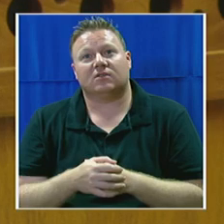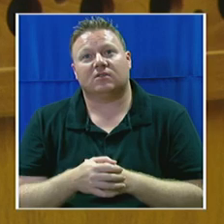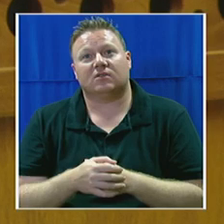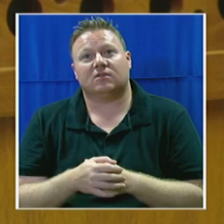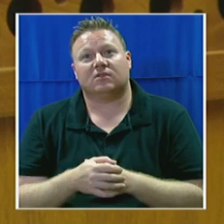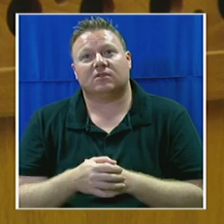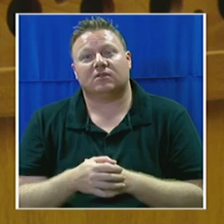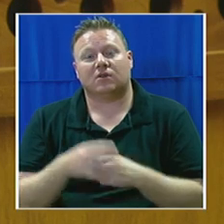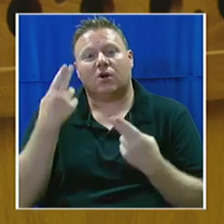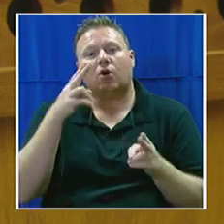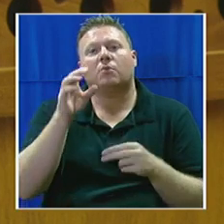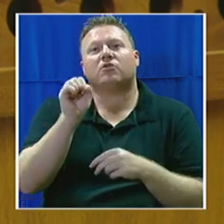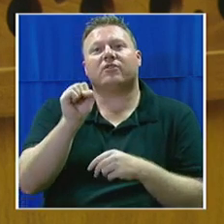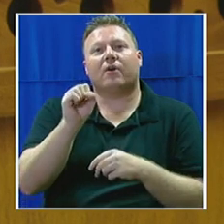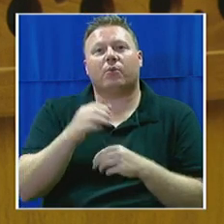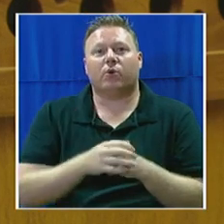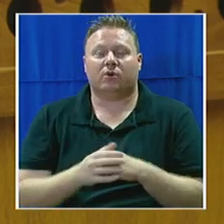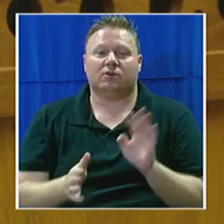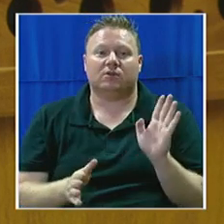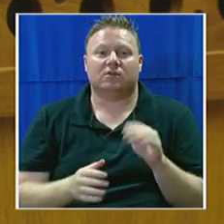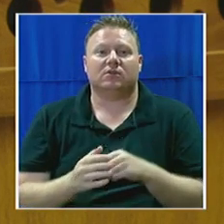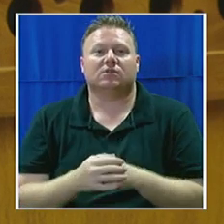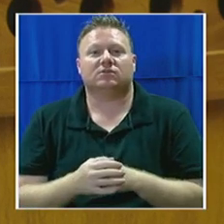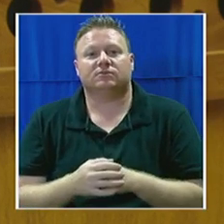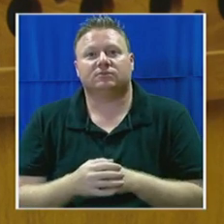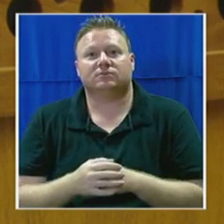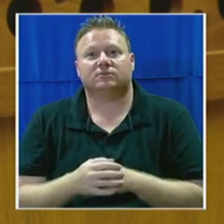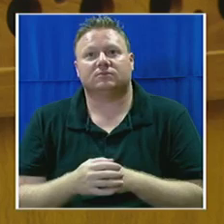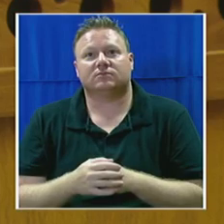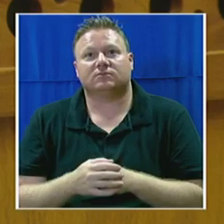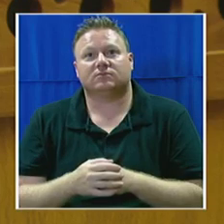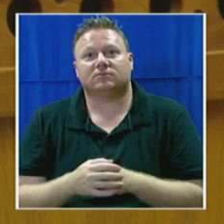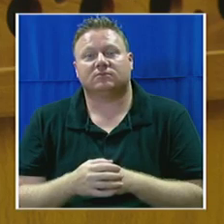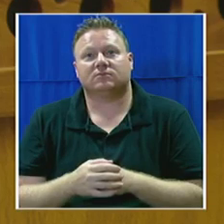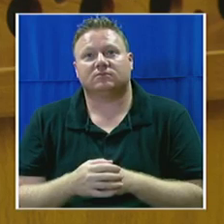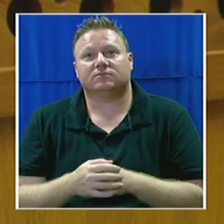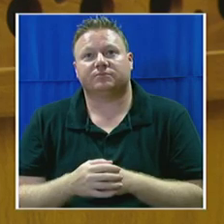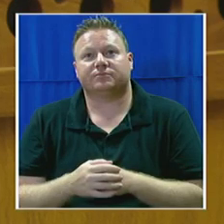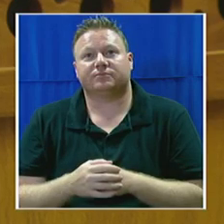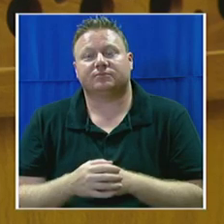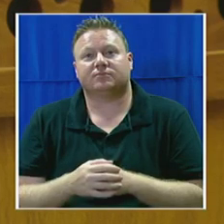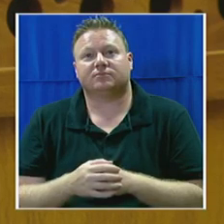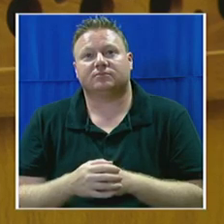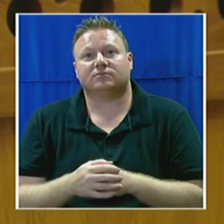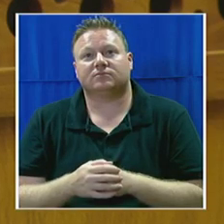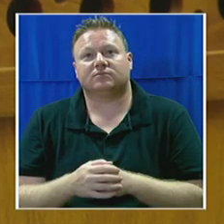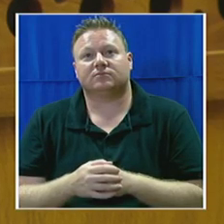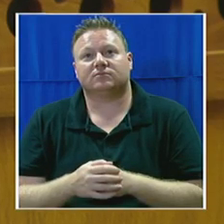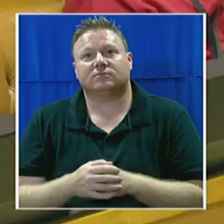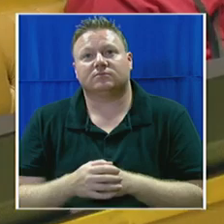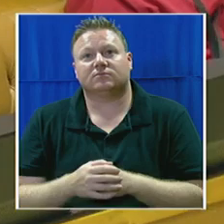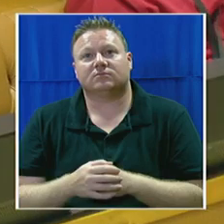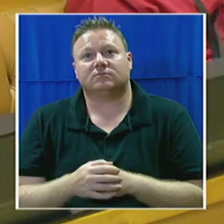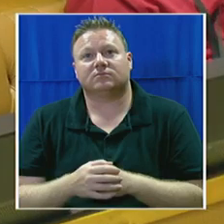Honorable Shivambo. House Chair, the presiding officer. Can you take on a a seat, point of Honorable order, yes. Somia? The